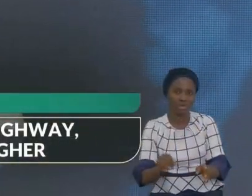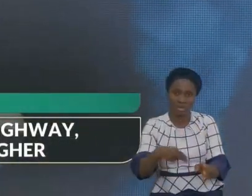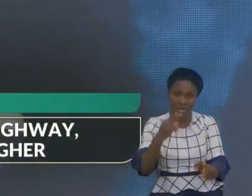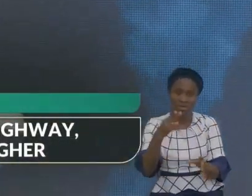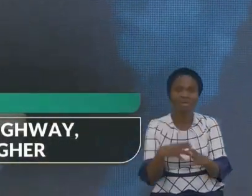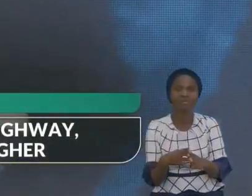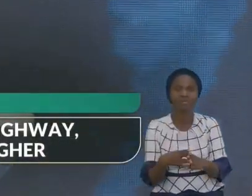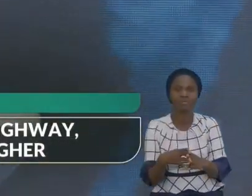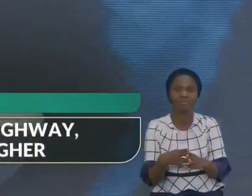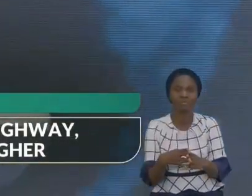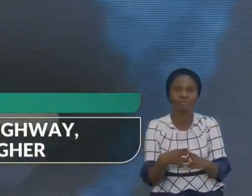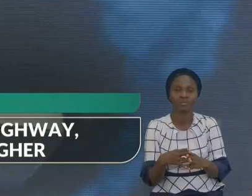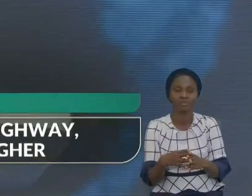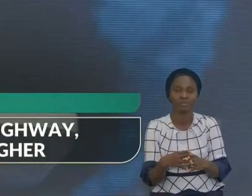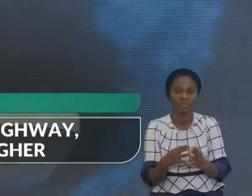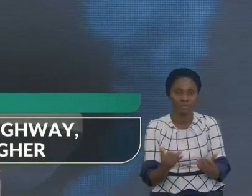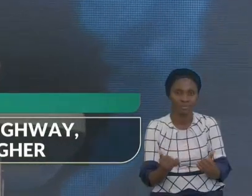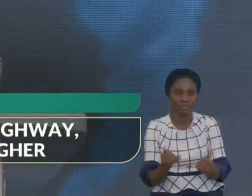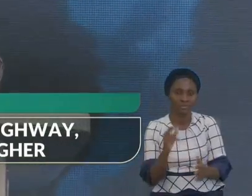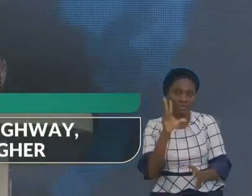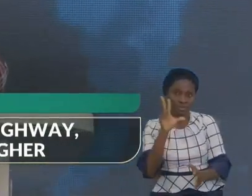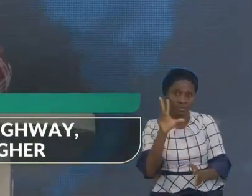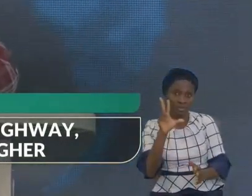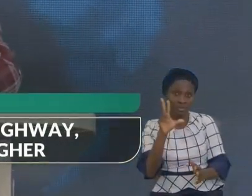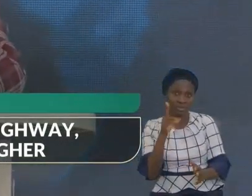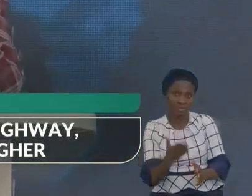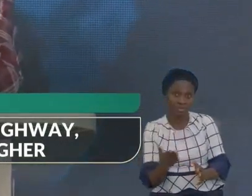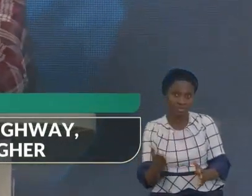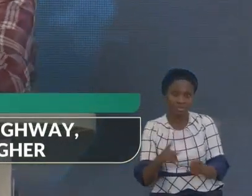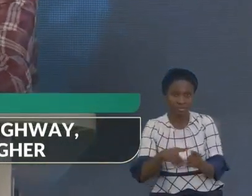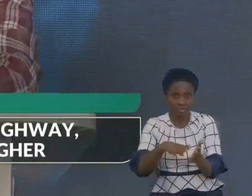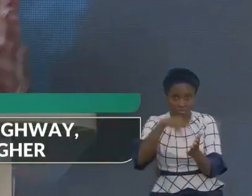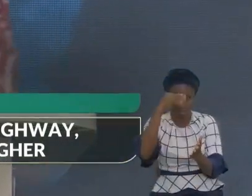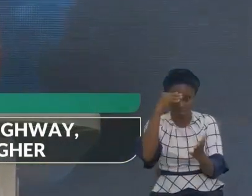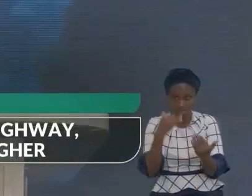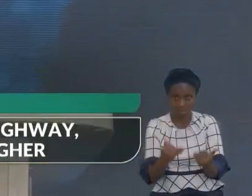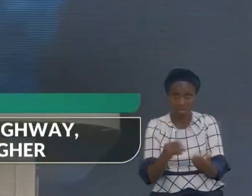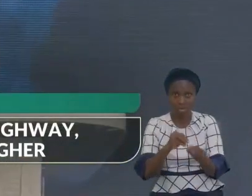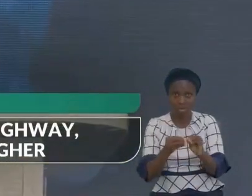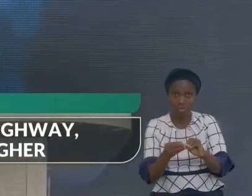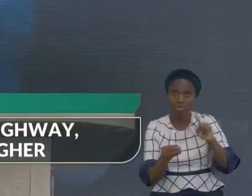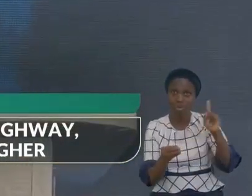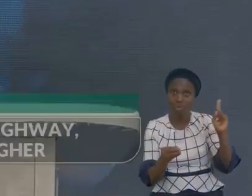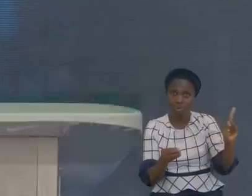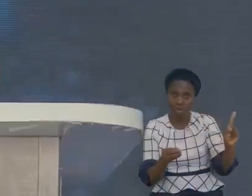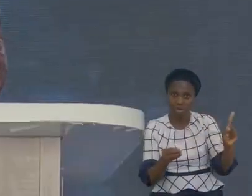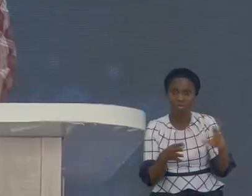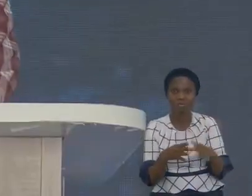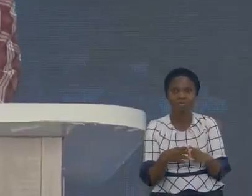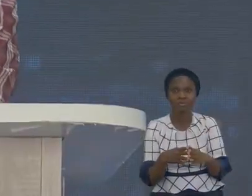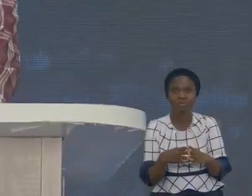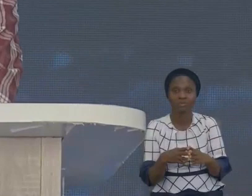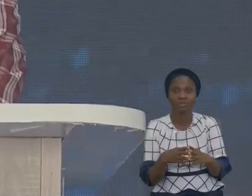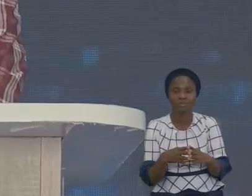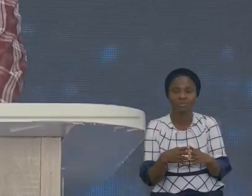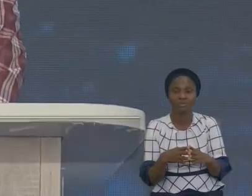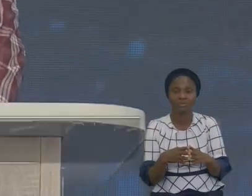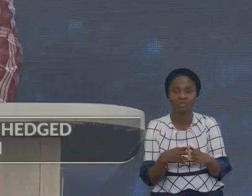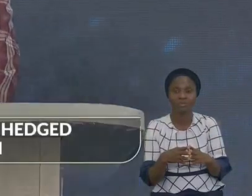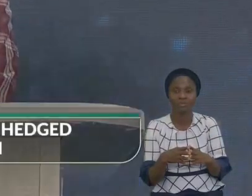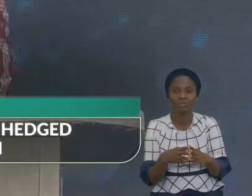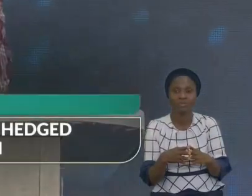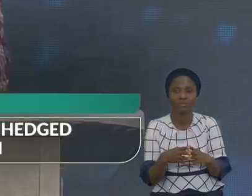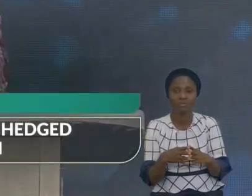Number one, we're looking at dissatisfaction with the